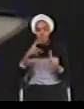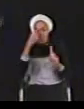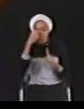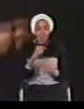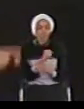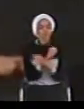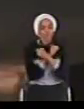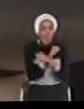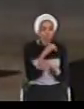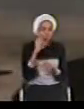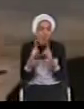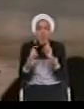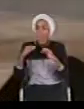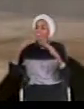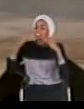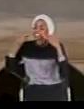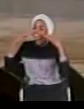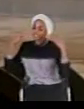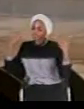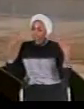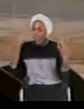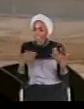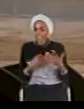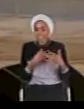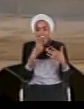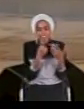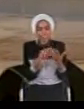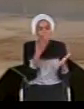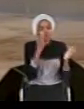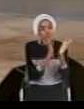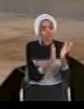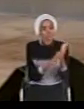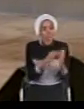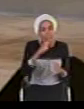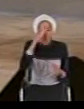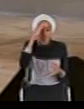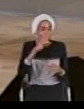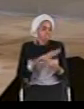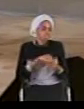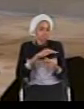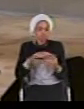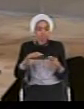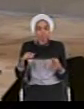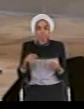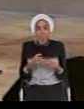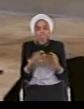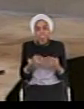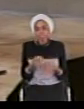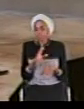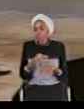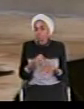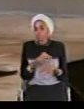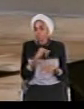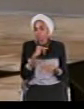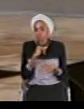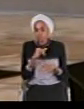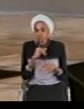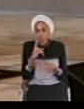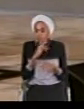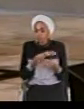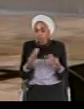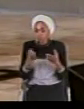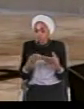people and their smile and the praise of man, and they don't want sin mentioned, so we drop